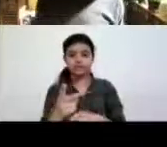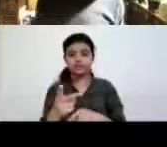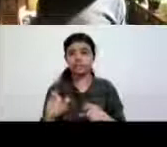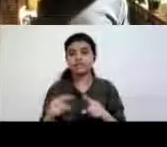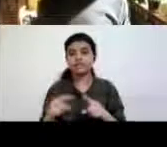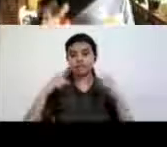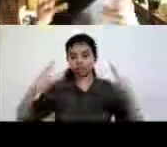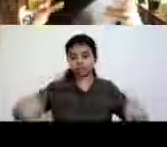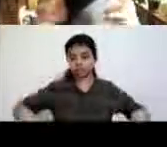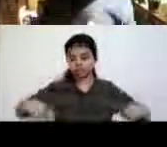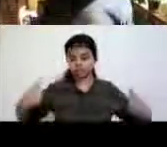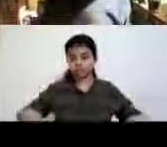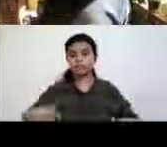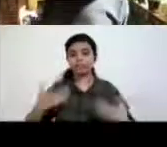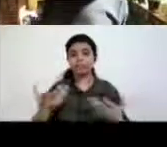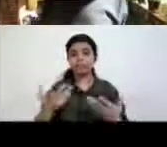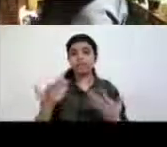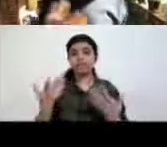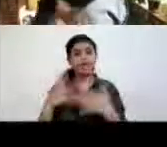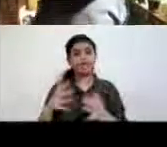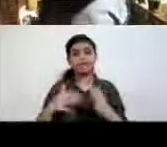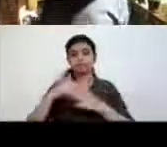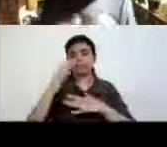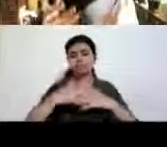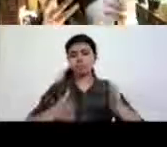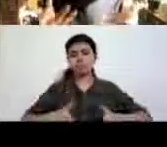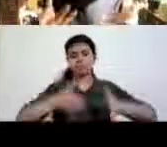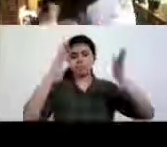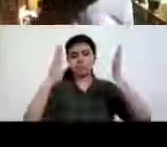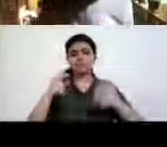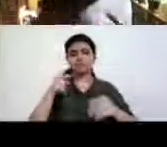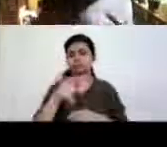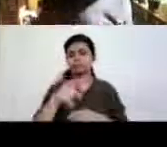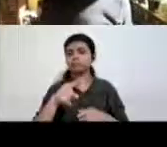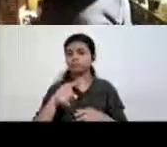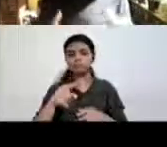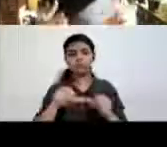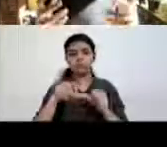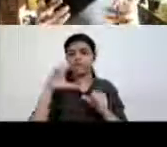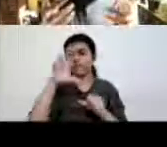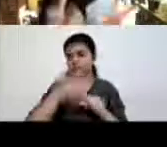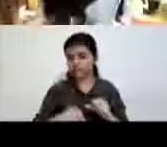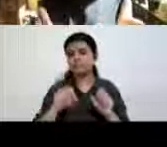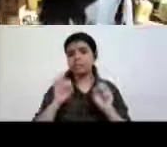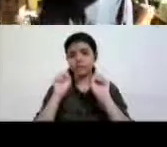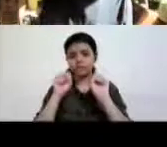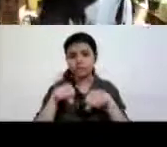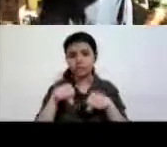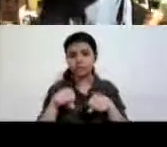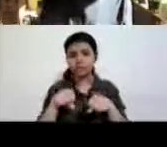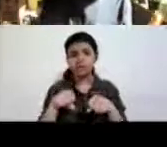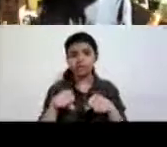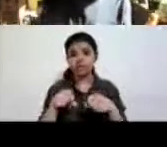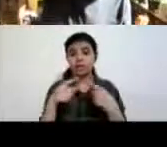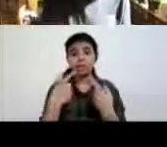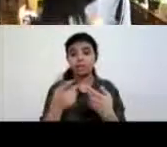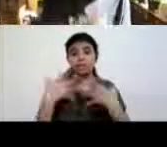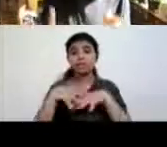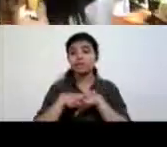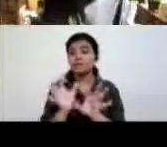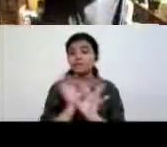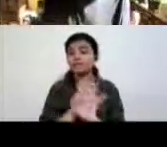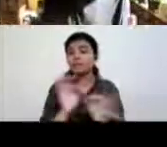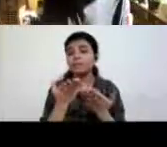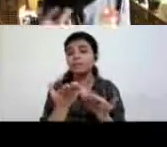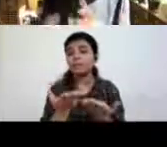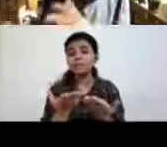in a wheelchair into a public building. This is accessible, yes, but this is definitely not inclusive because it